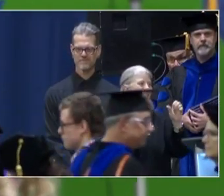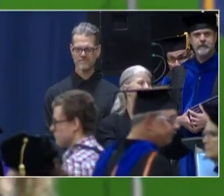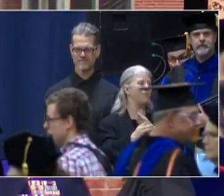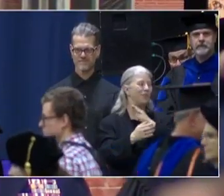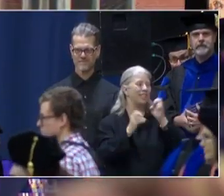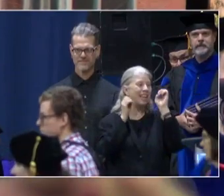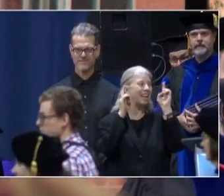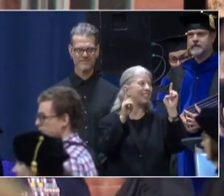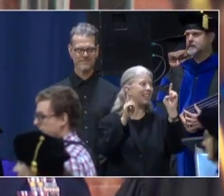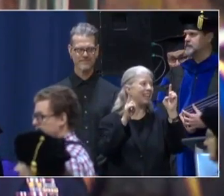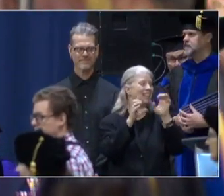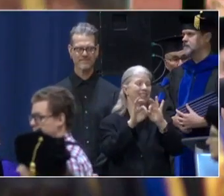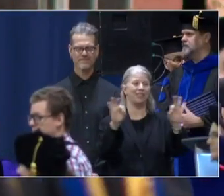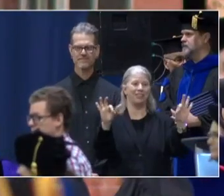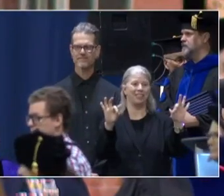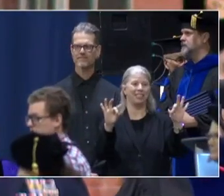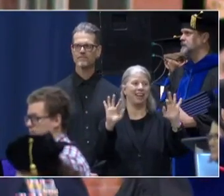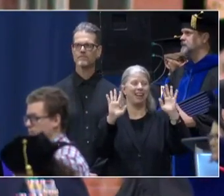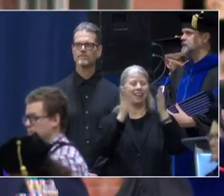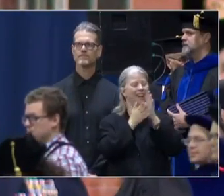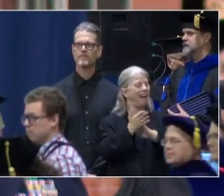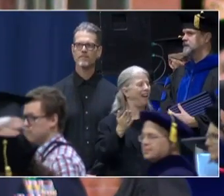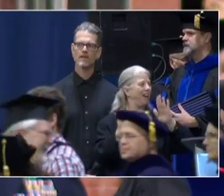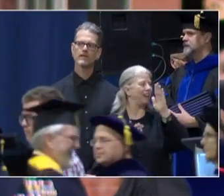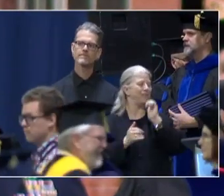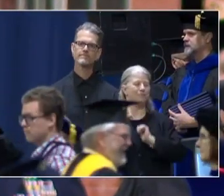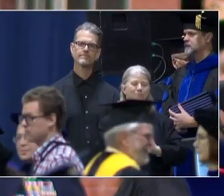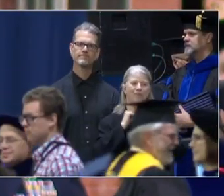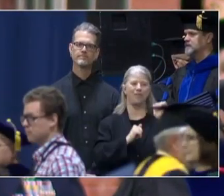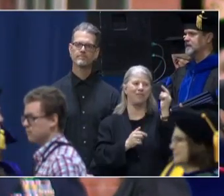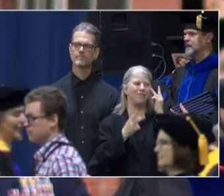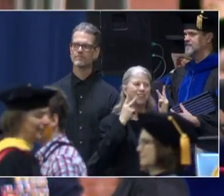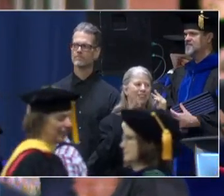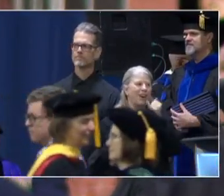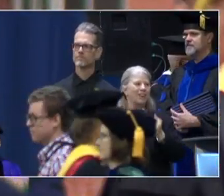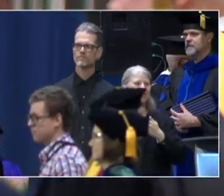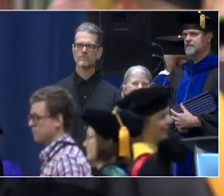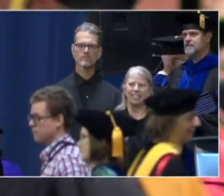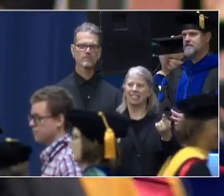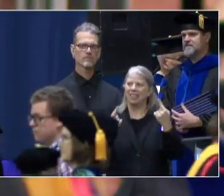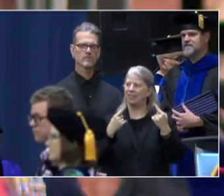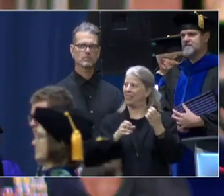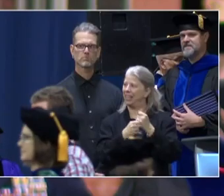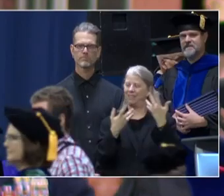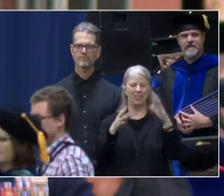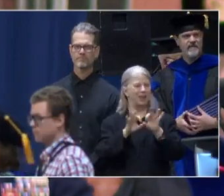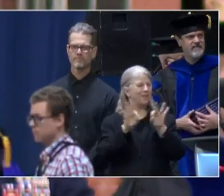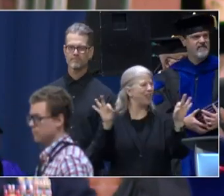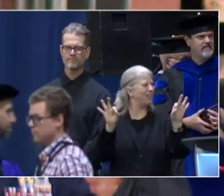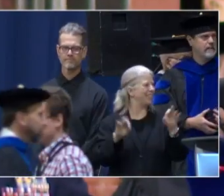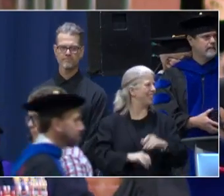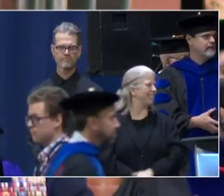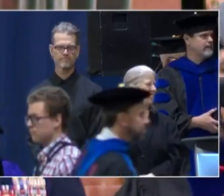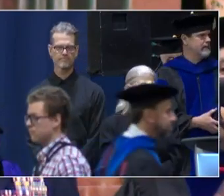Music Education degrees from the College of Performing and Visual Arts please come forward to receive your diplomas?